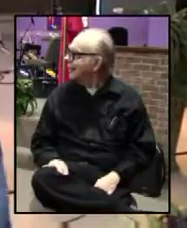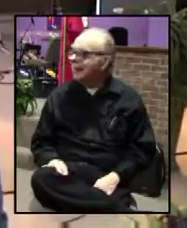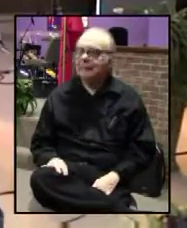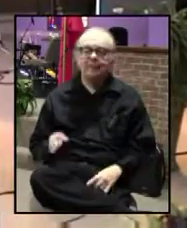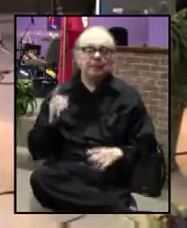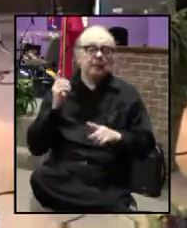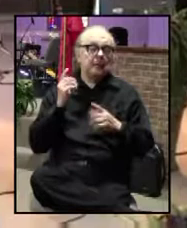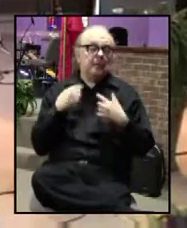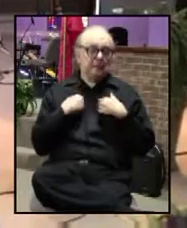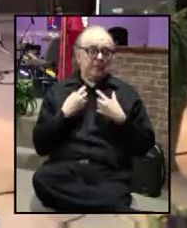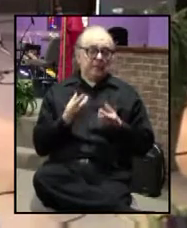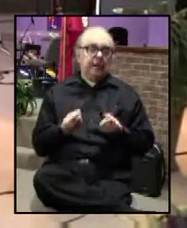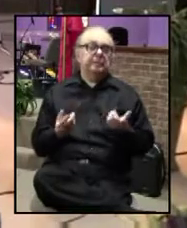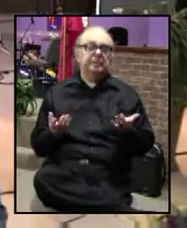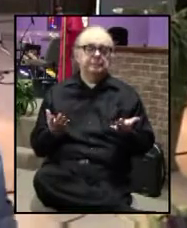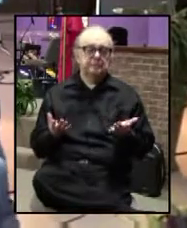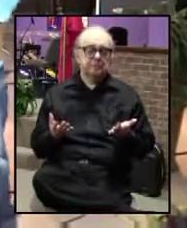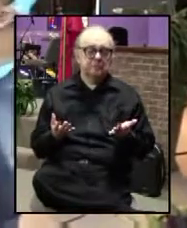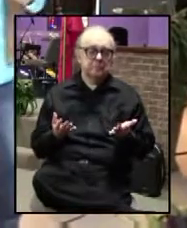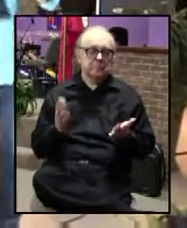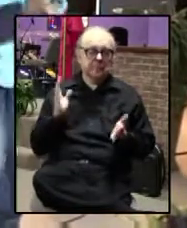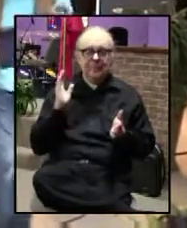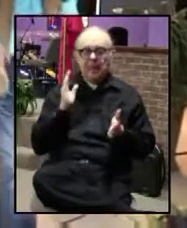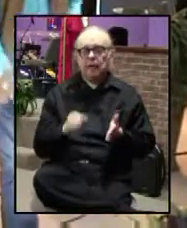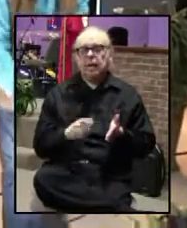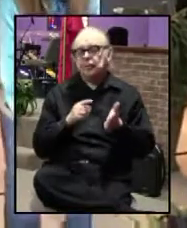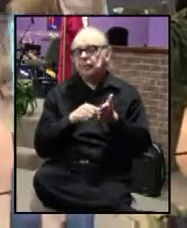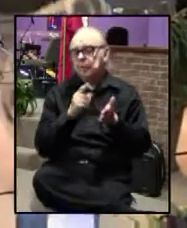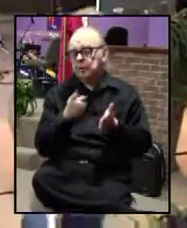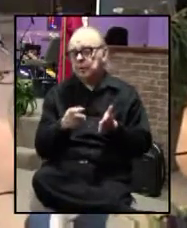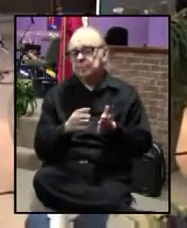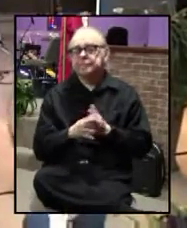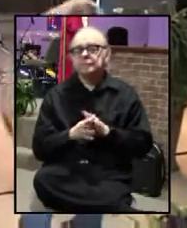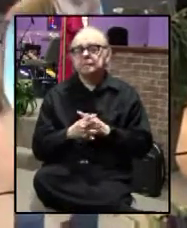But what if I could show you